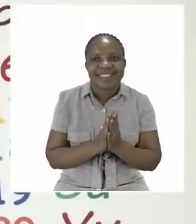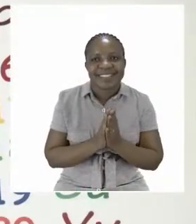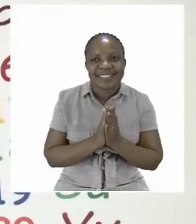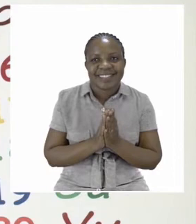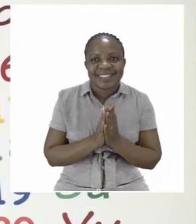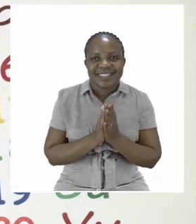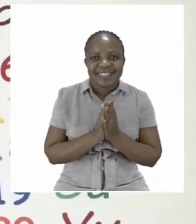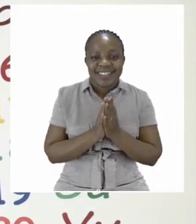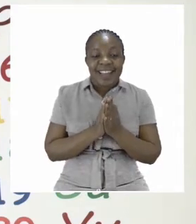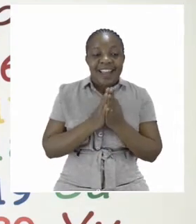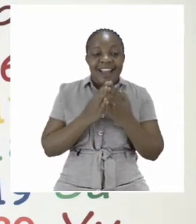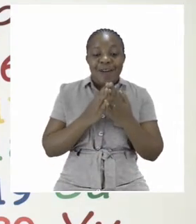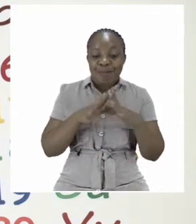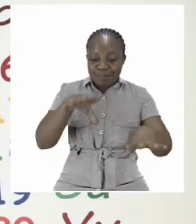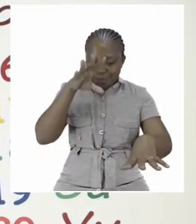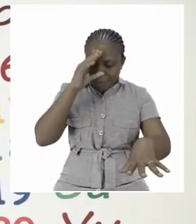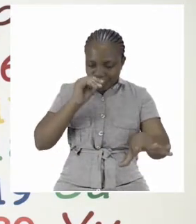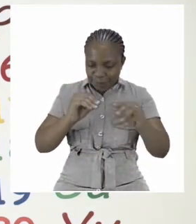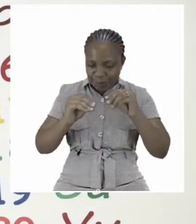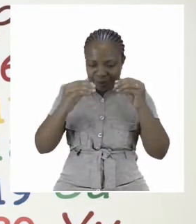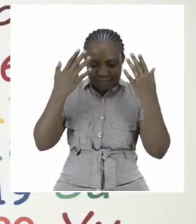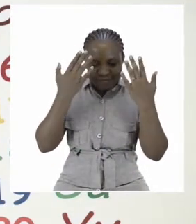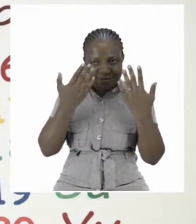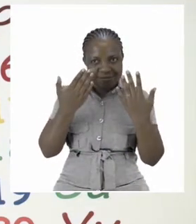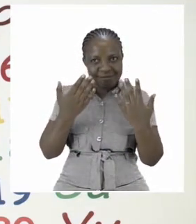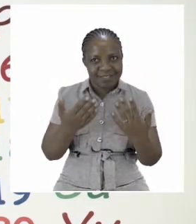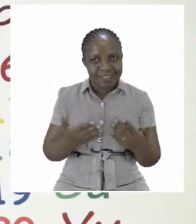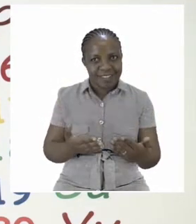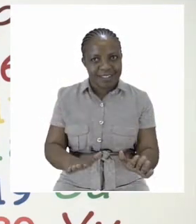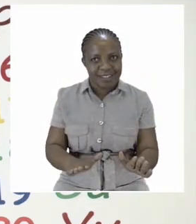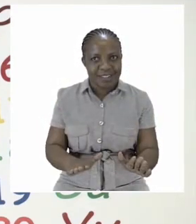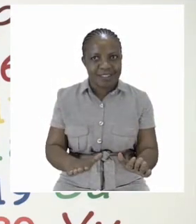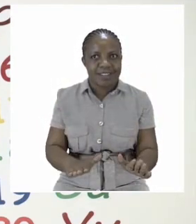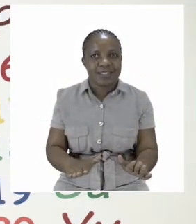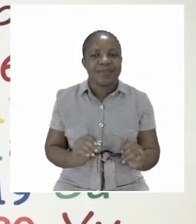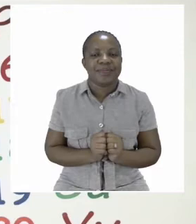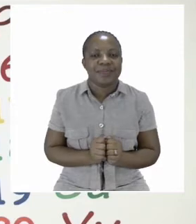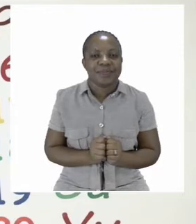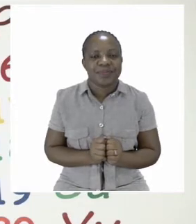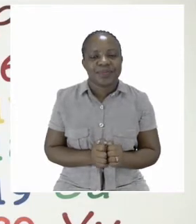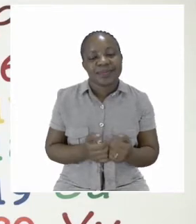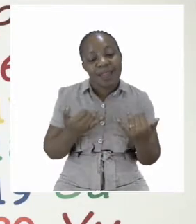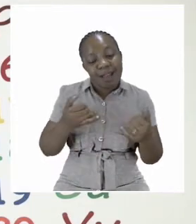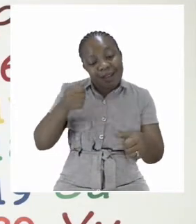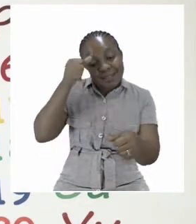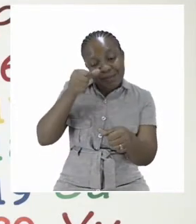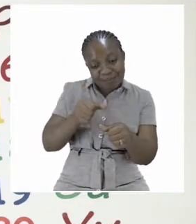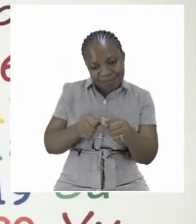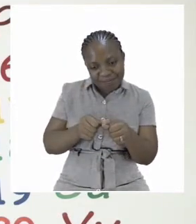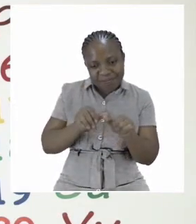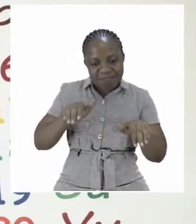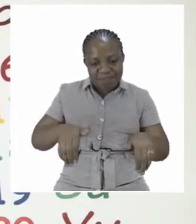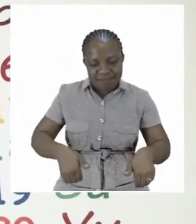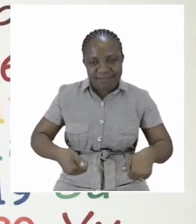We have now come to the end of our very fun lesson. And remember, boys and girls, when